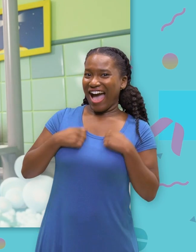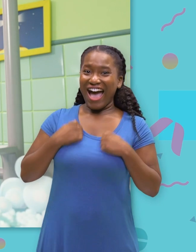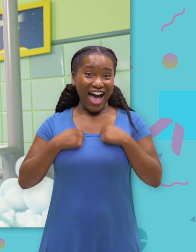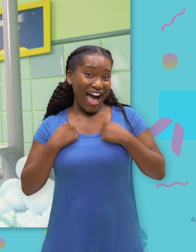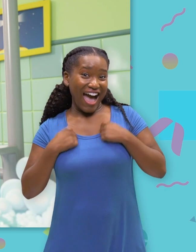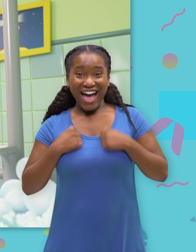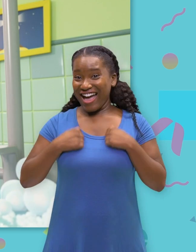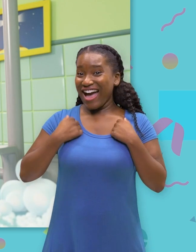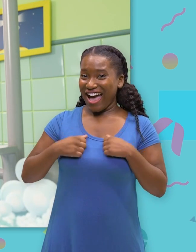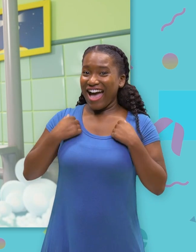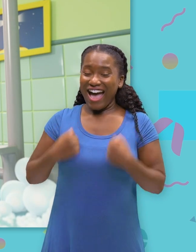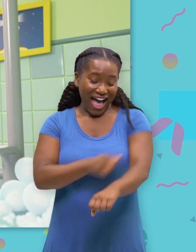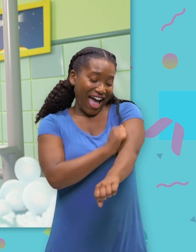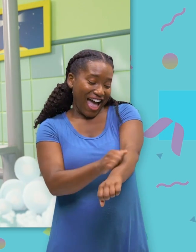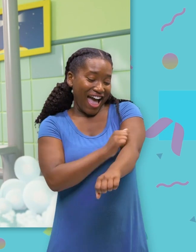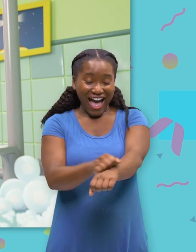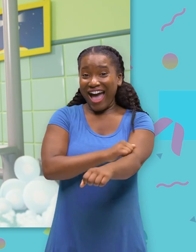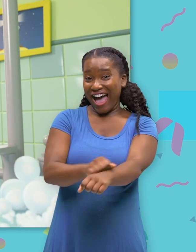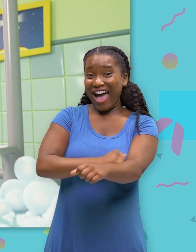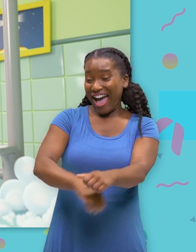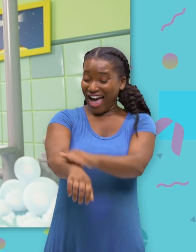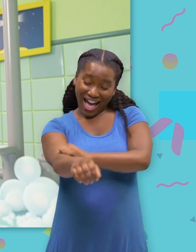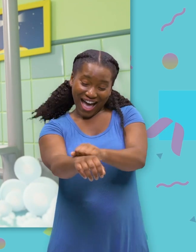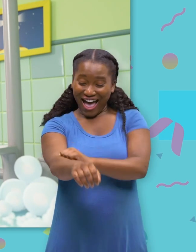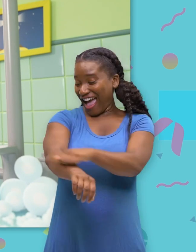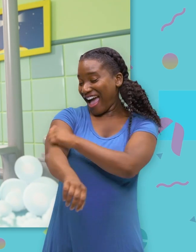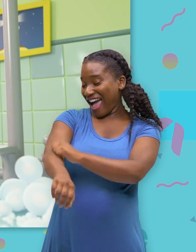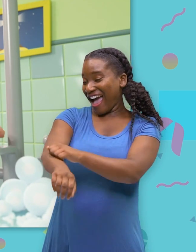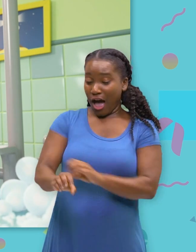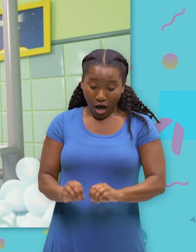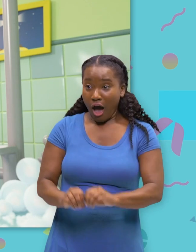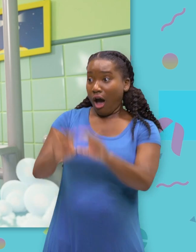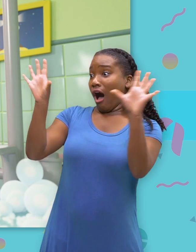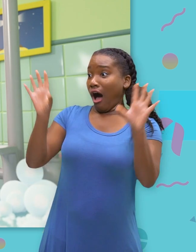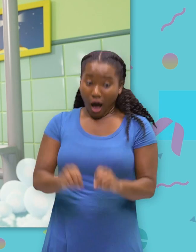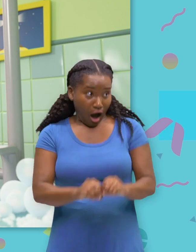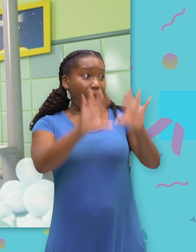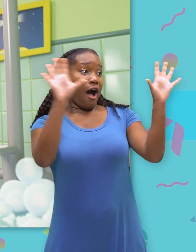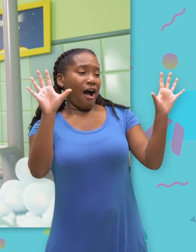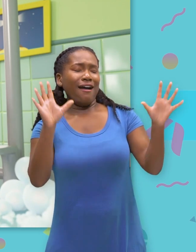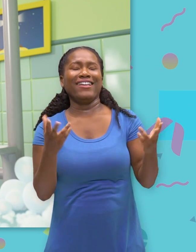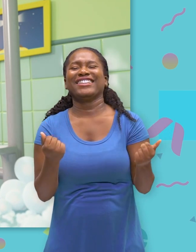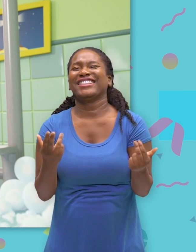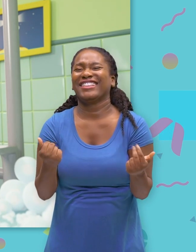the bath, do. In the bath, do. Splash and laugh,